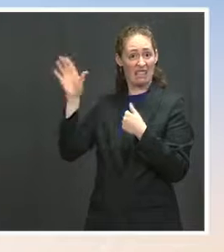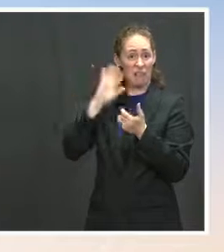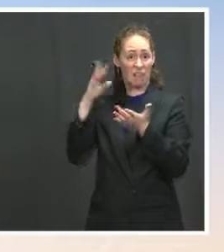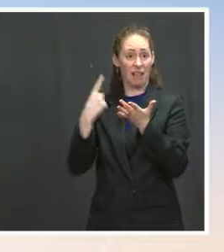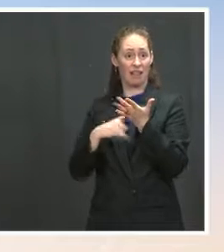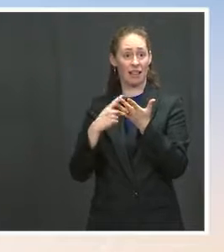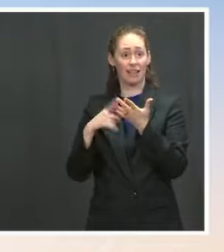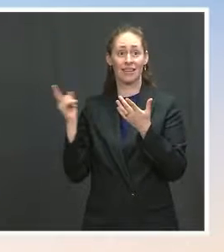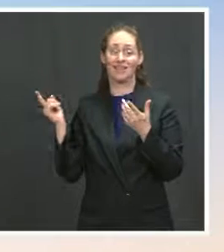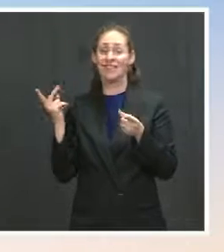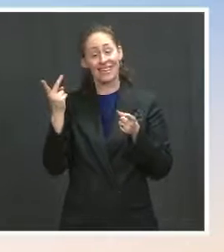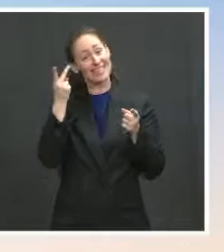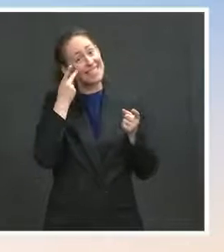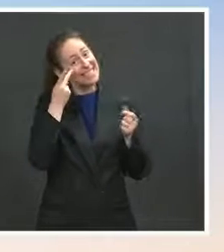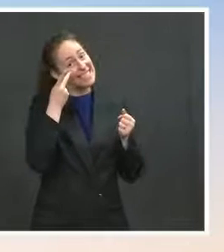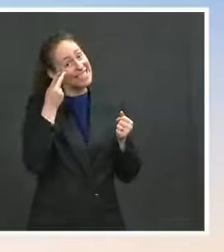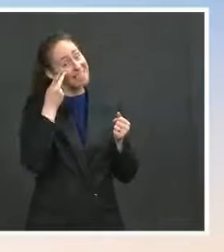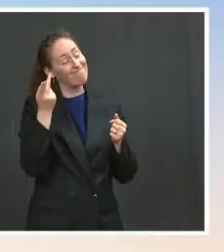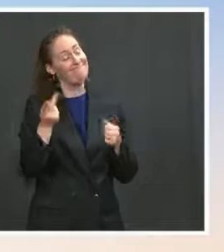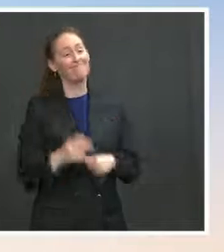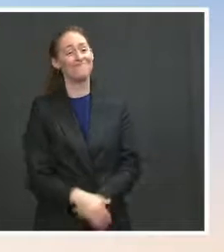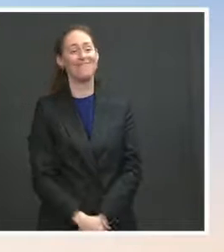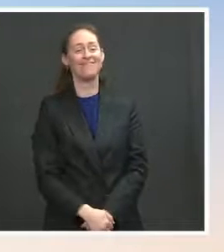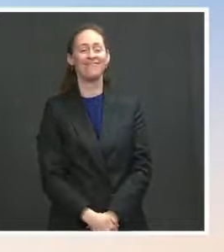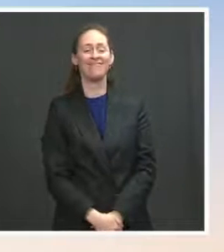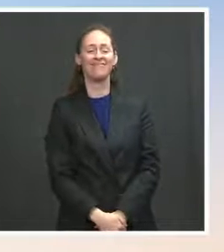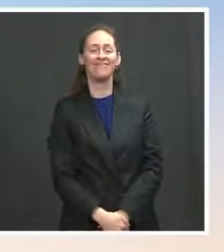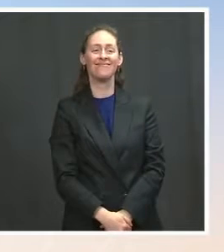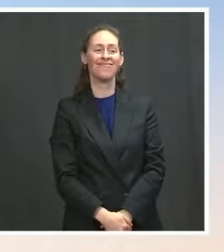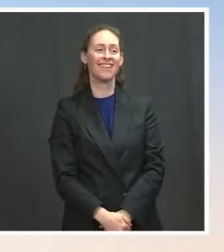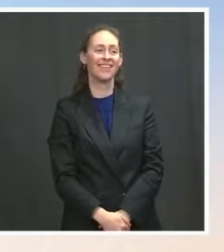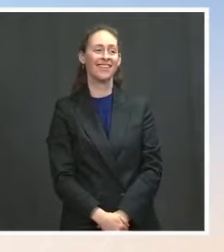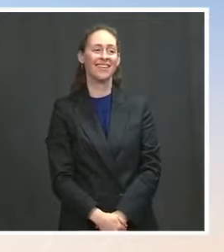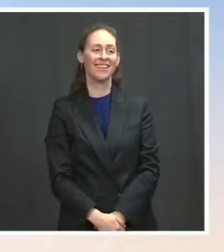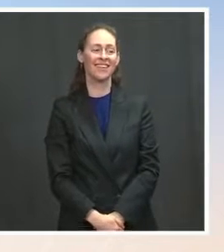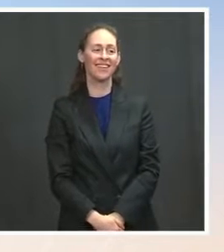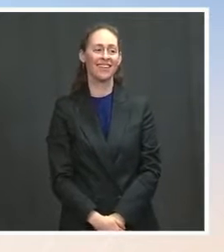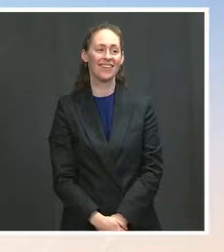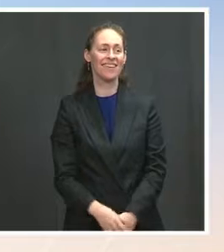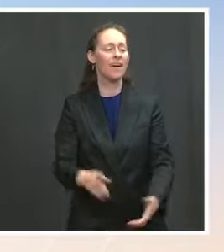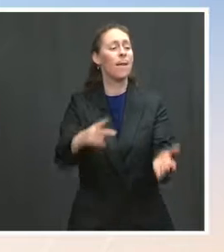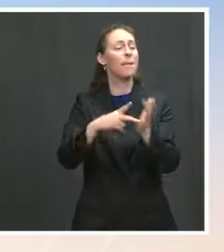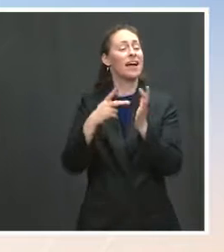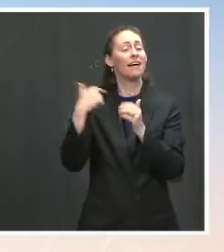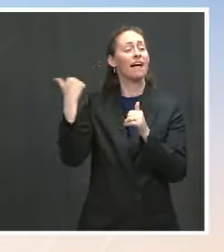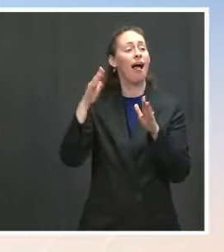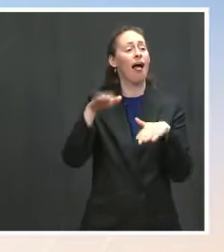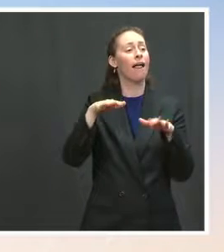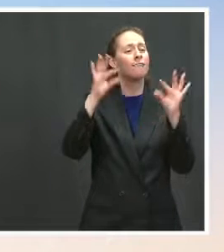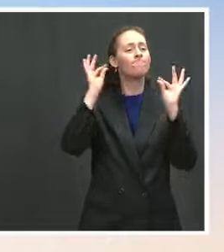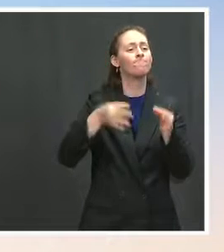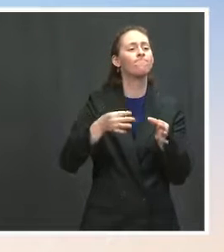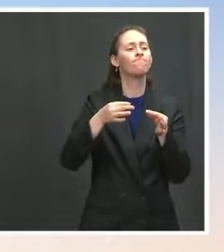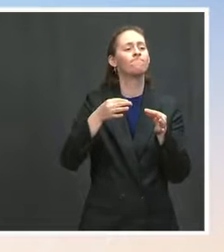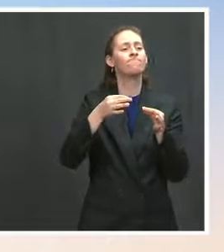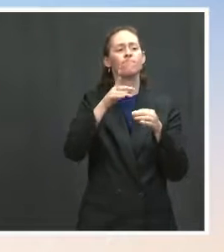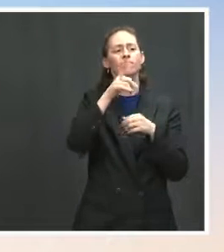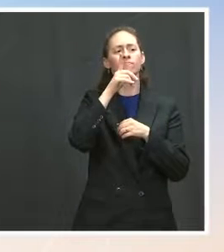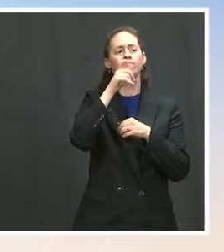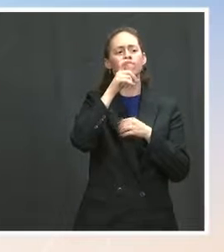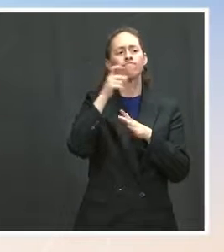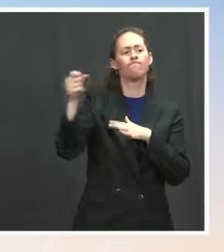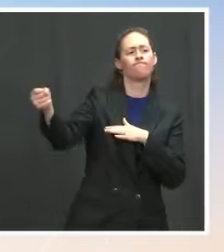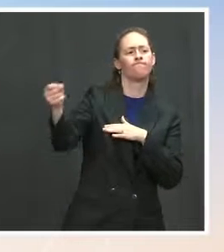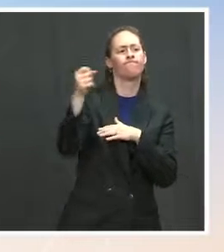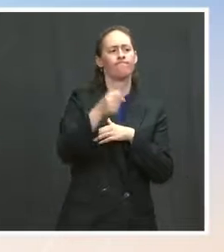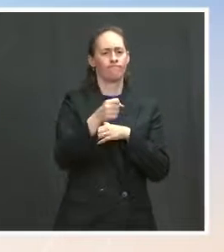Okay, go ahead, Eugene. The president hasn't nominated someone for the top antitrust role at the DOJ yet. Mm-hmm. It's